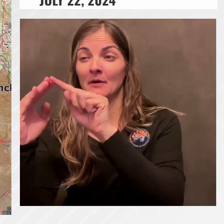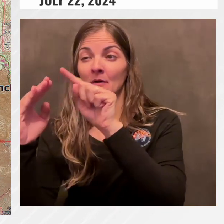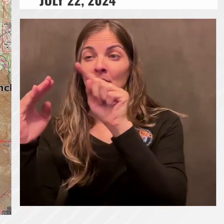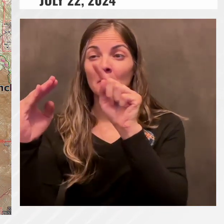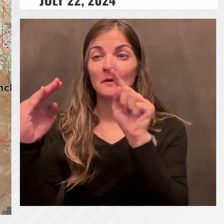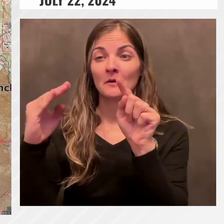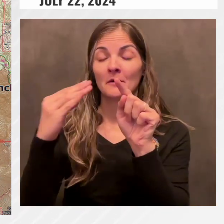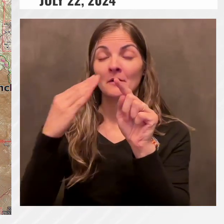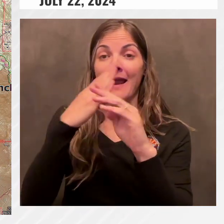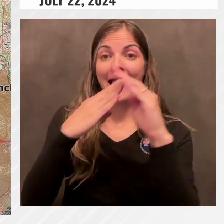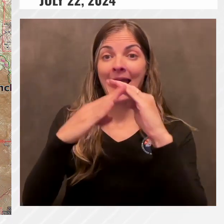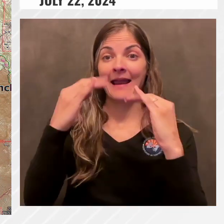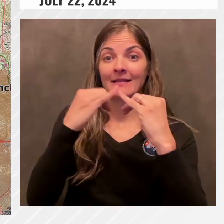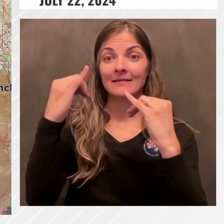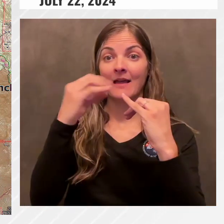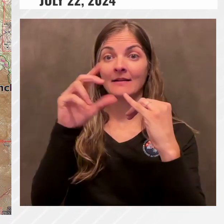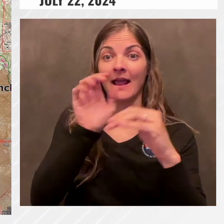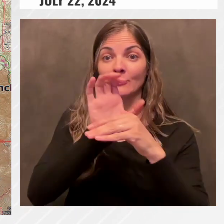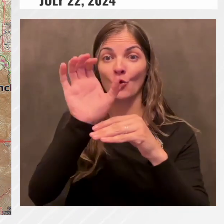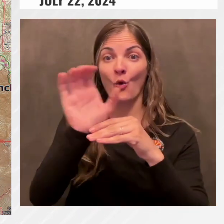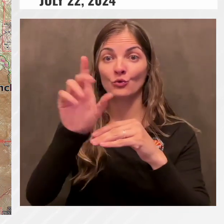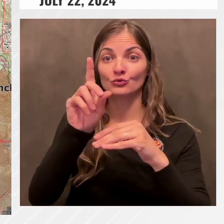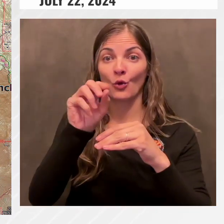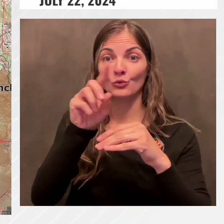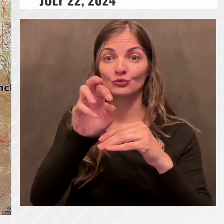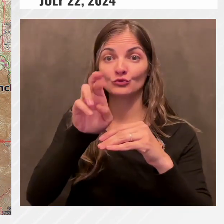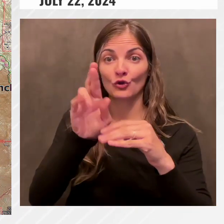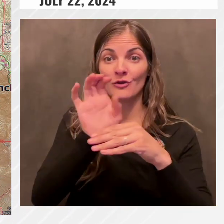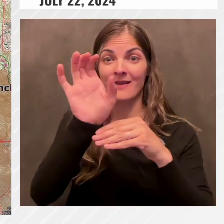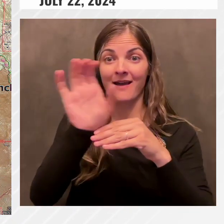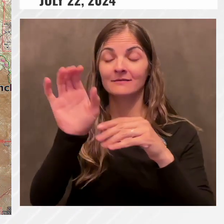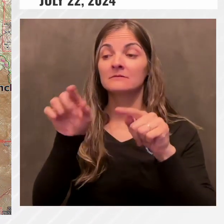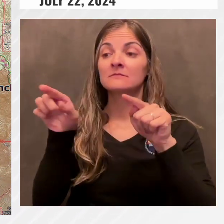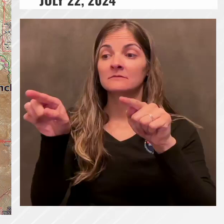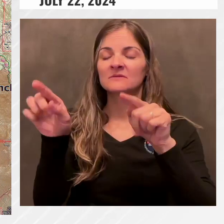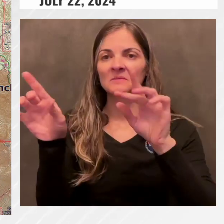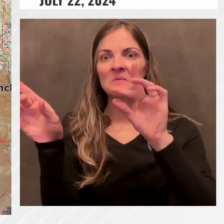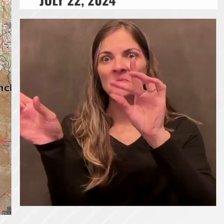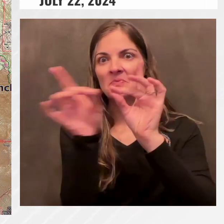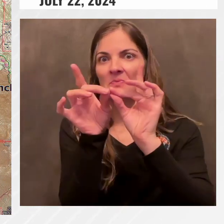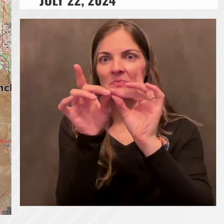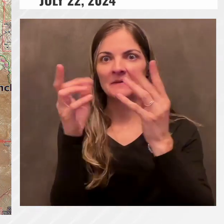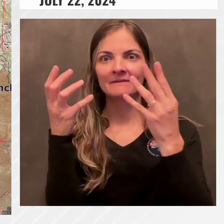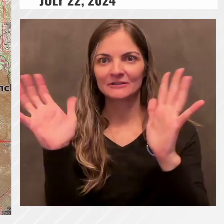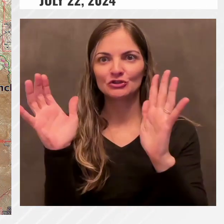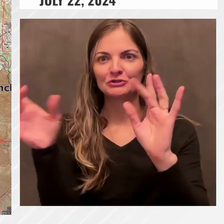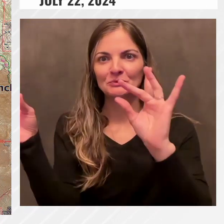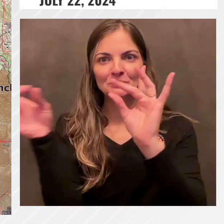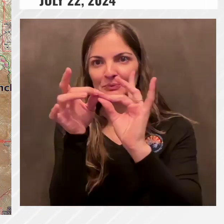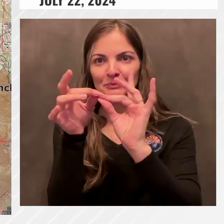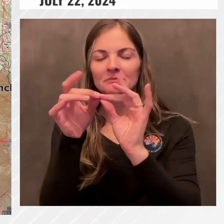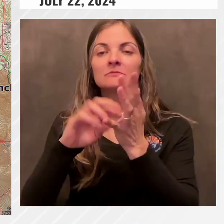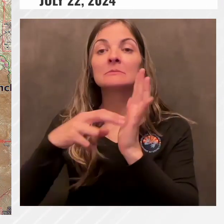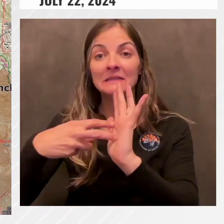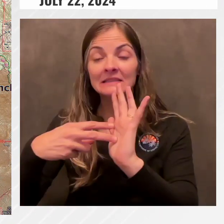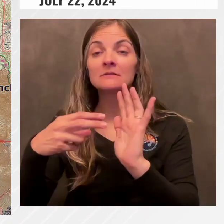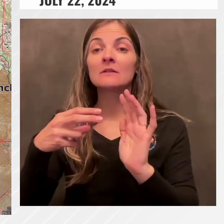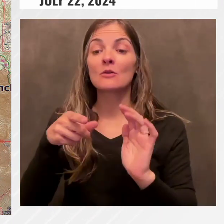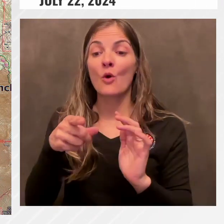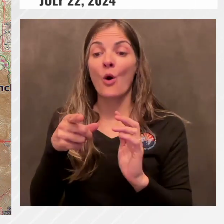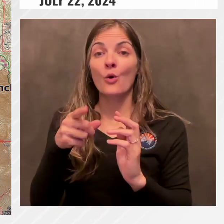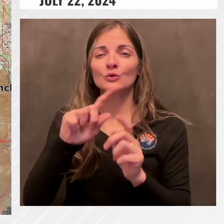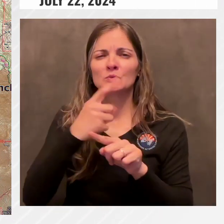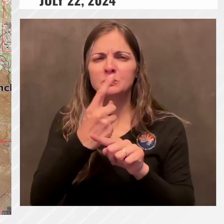line. So essentially what we've done is we've boxed in all of these spot fires, and we're just continuing